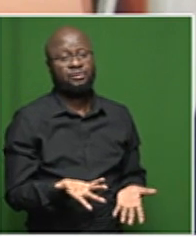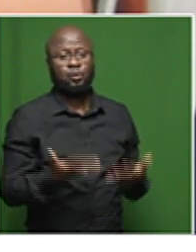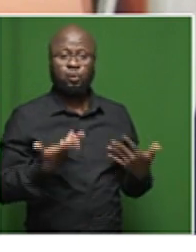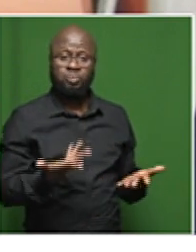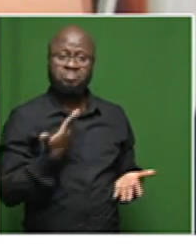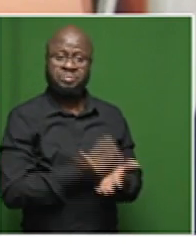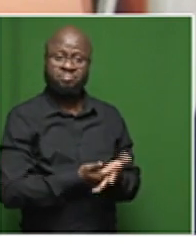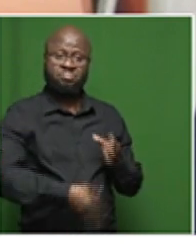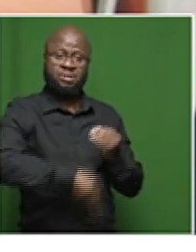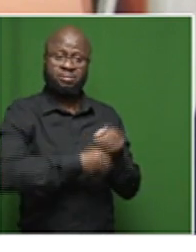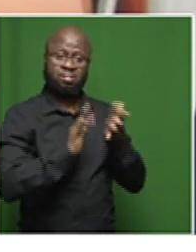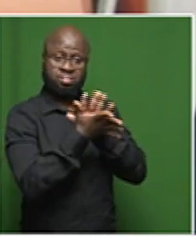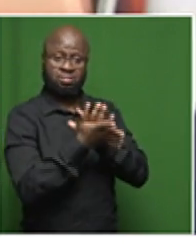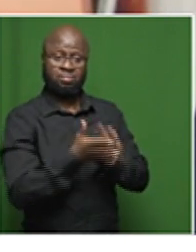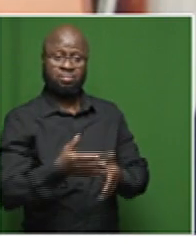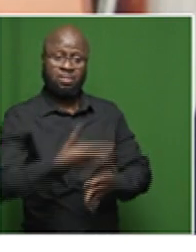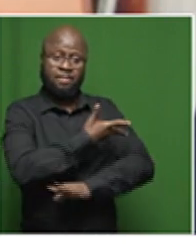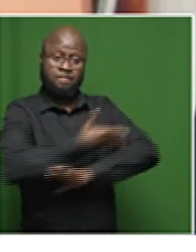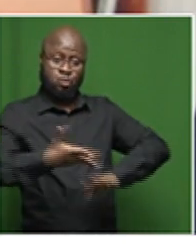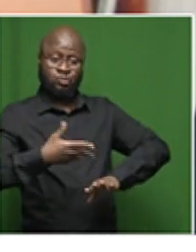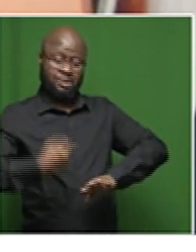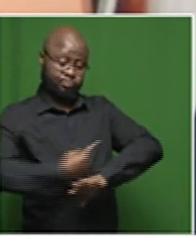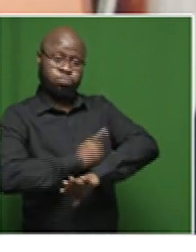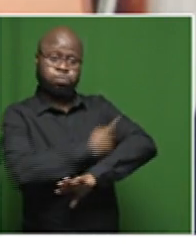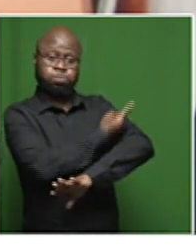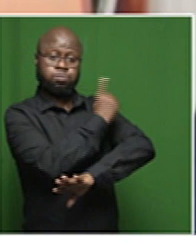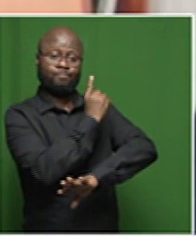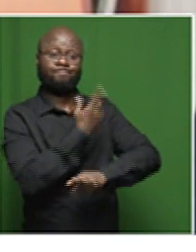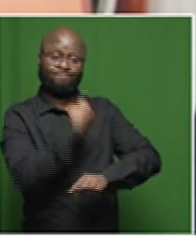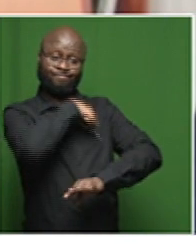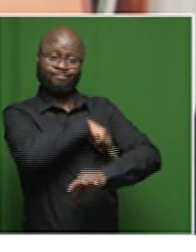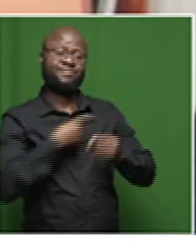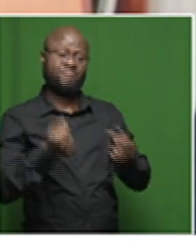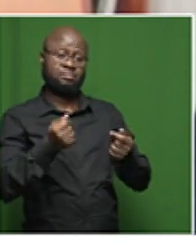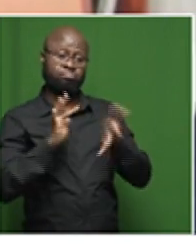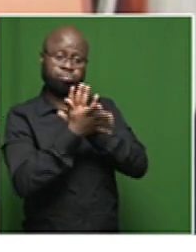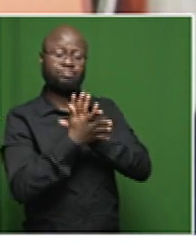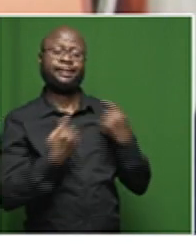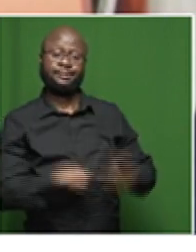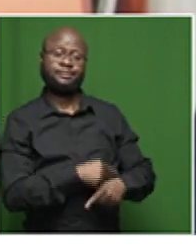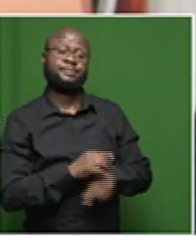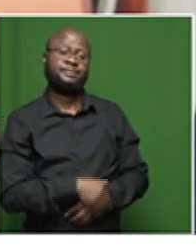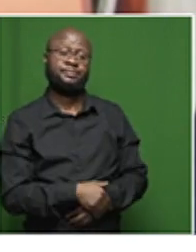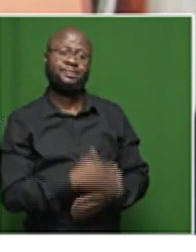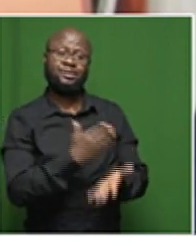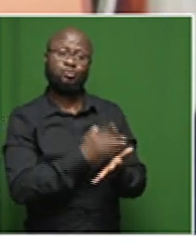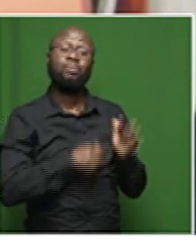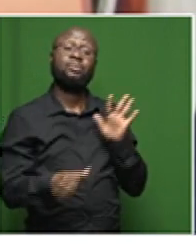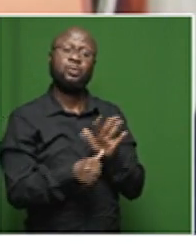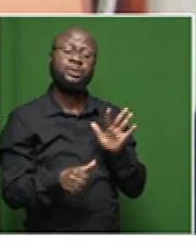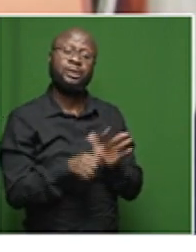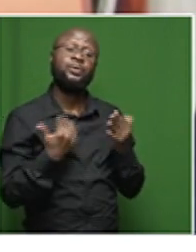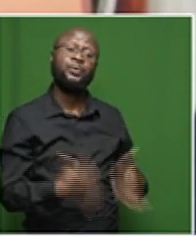to the damage of the blood vessel. Those accelerate this damage to the blood vessel. So that's why it is important that when we look